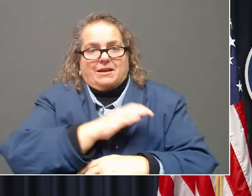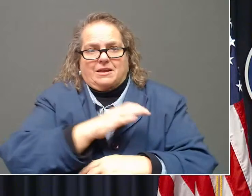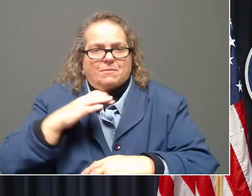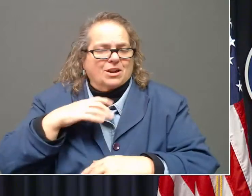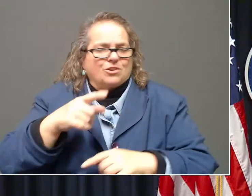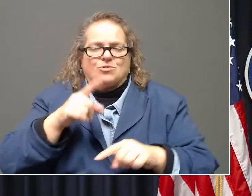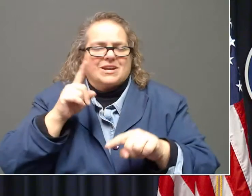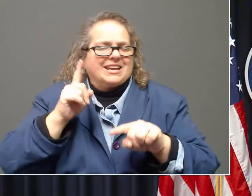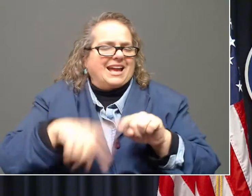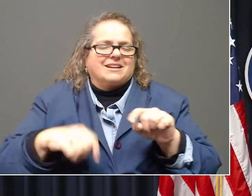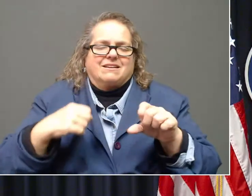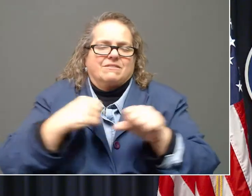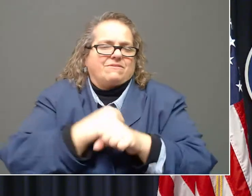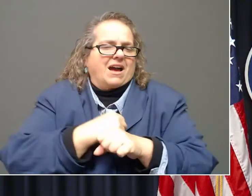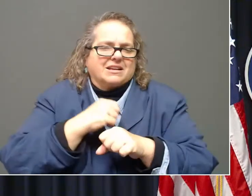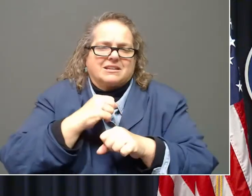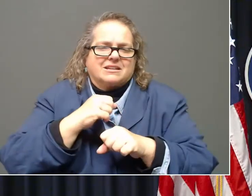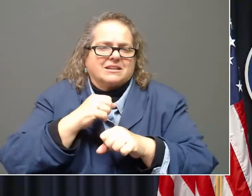emergency restrictions.